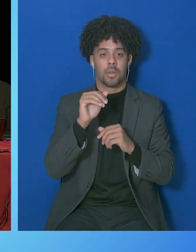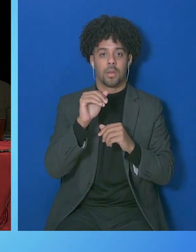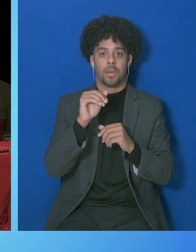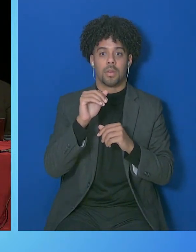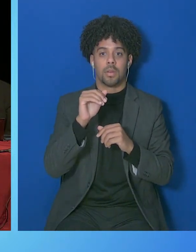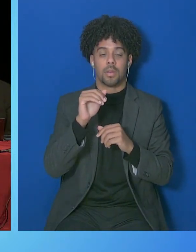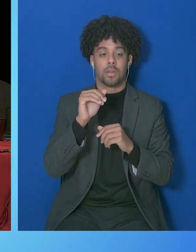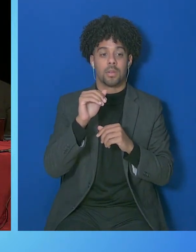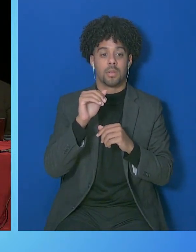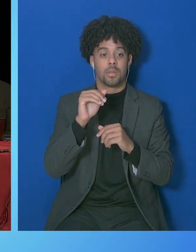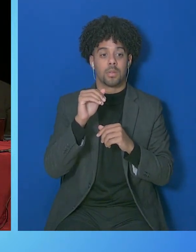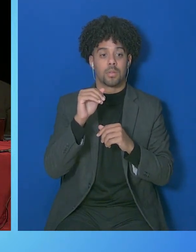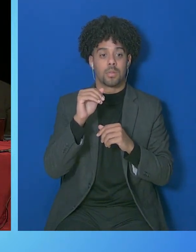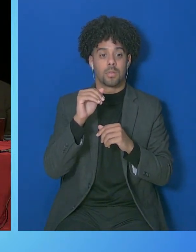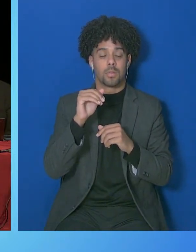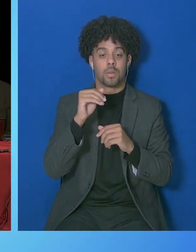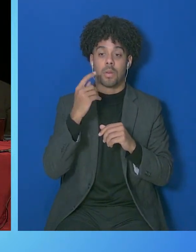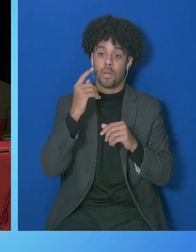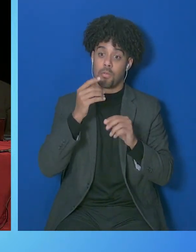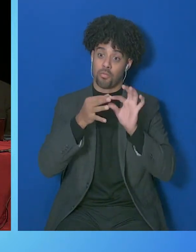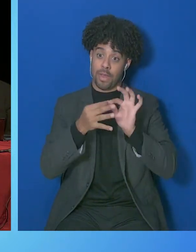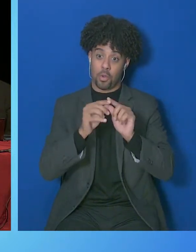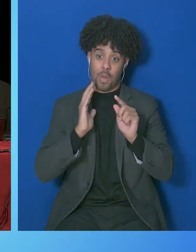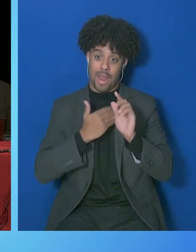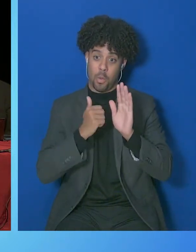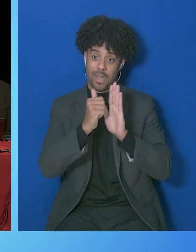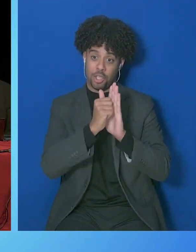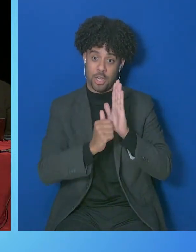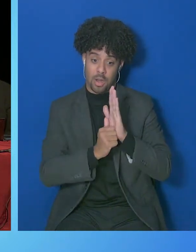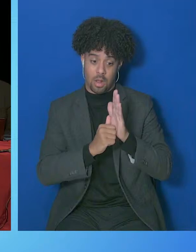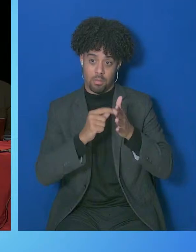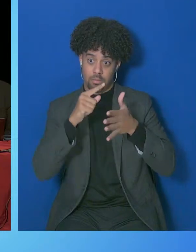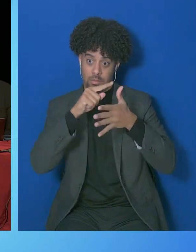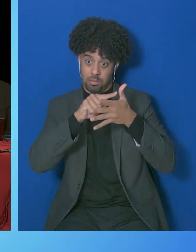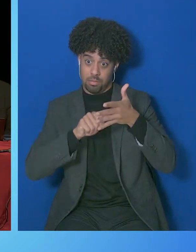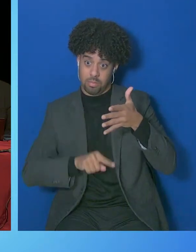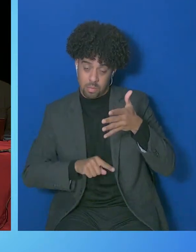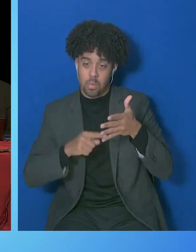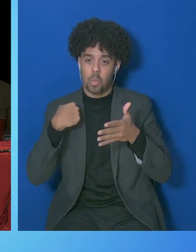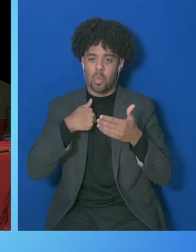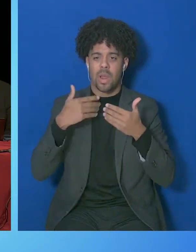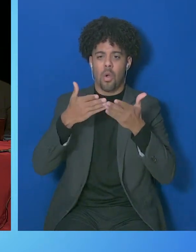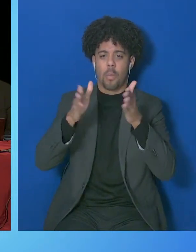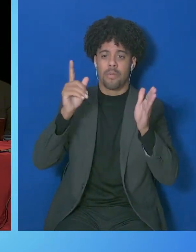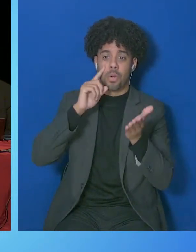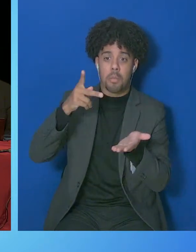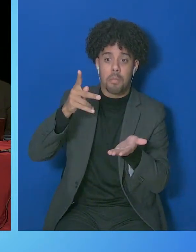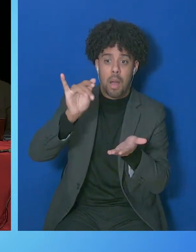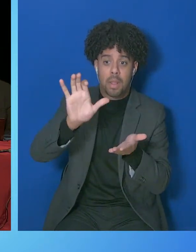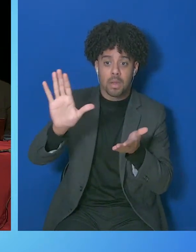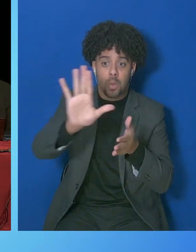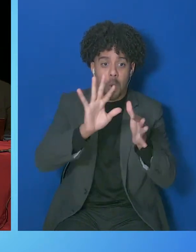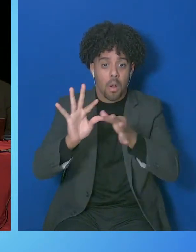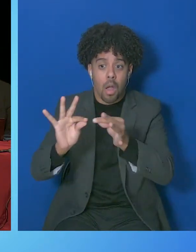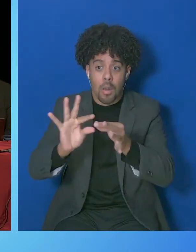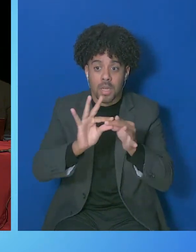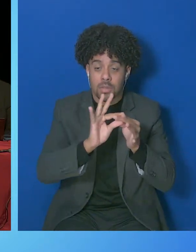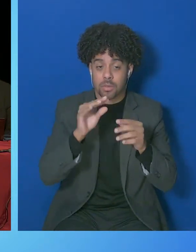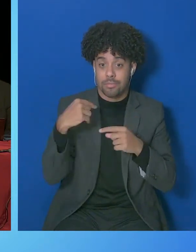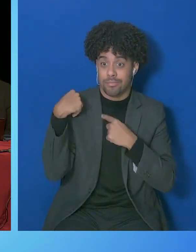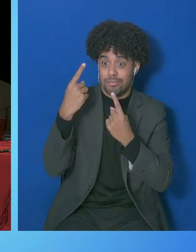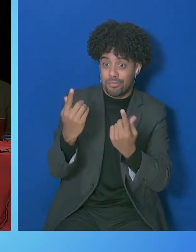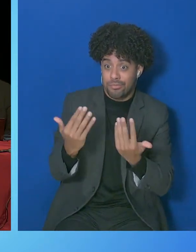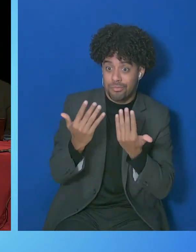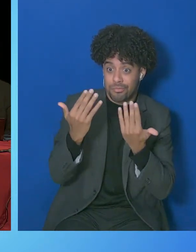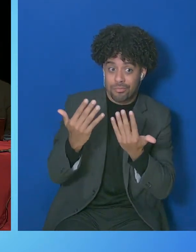public comments on agendized items for 1.5, so we're going to move on to 1.6,